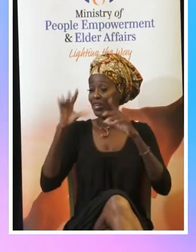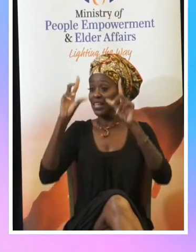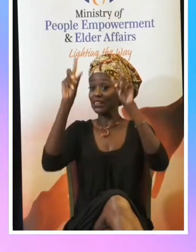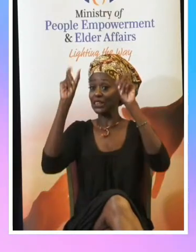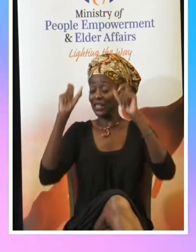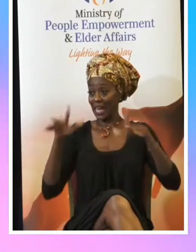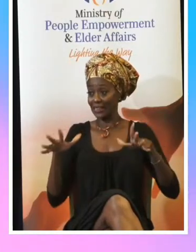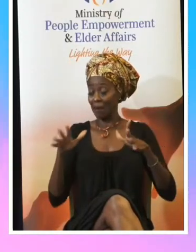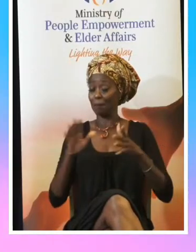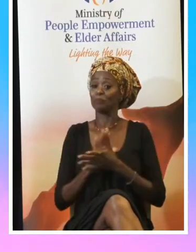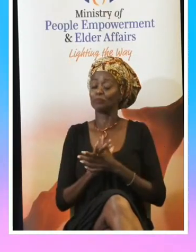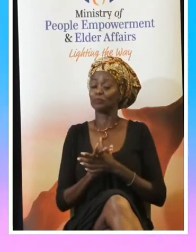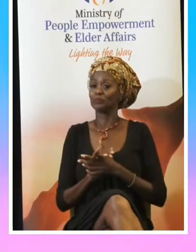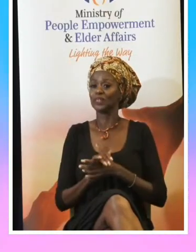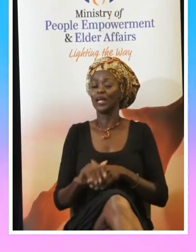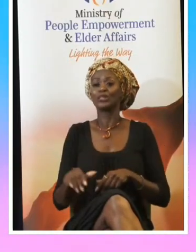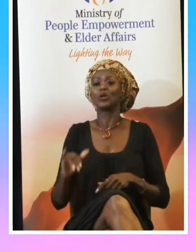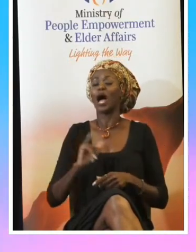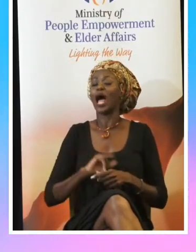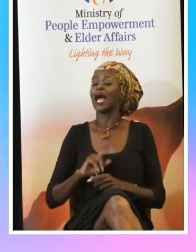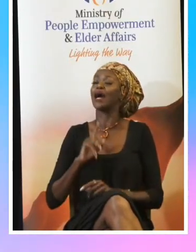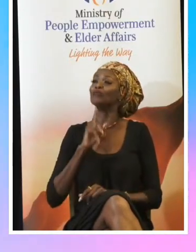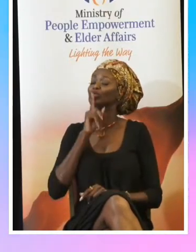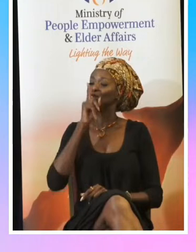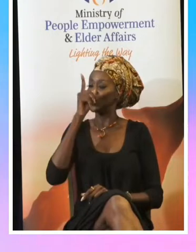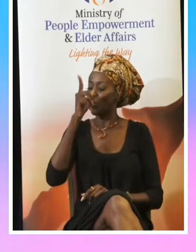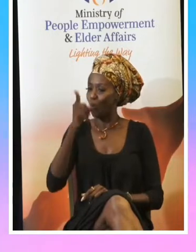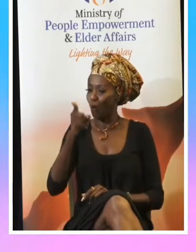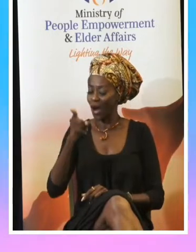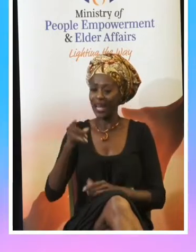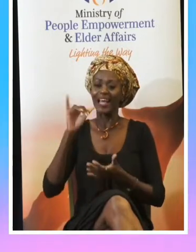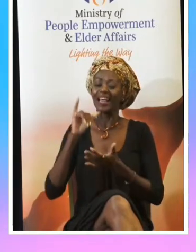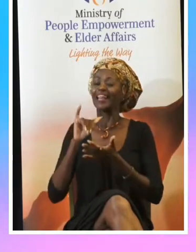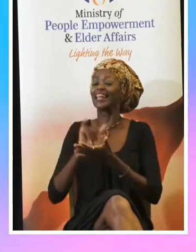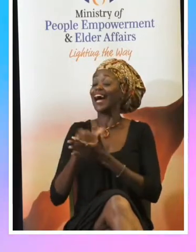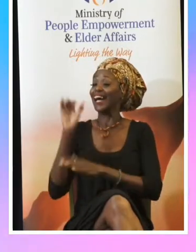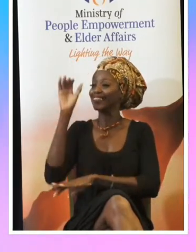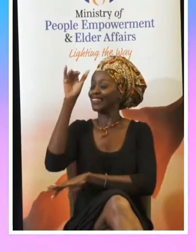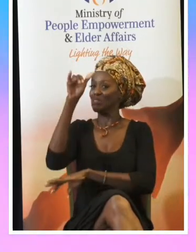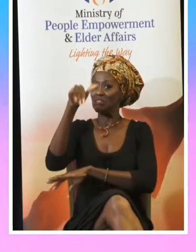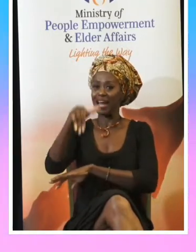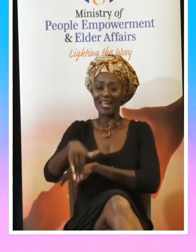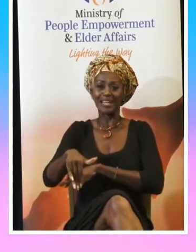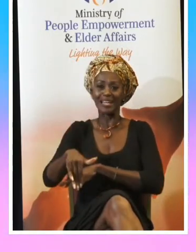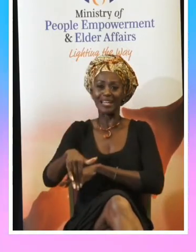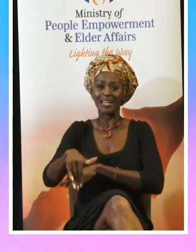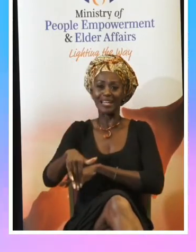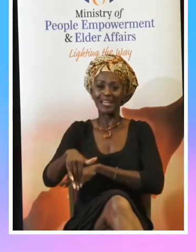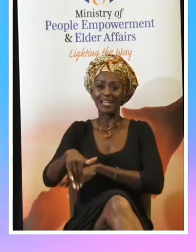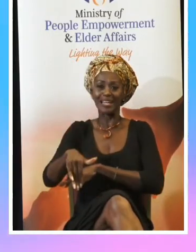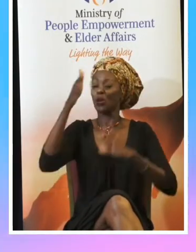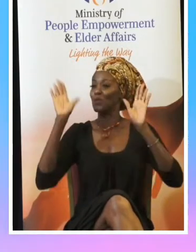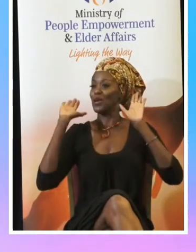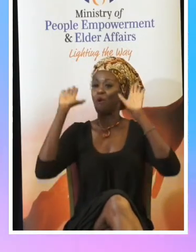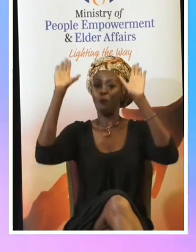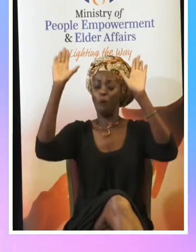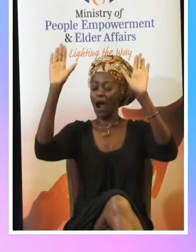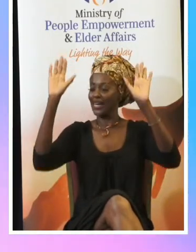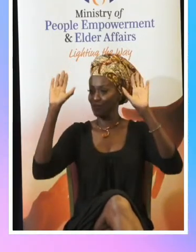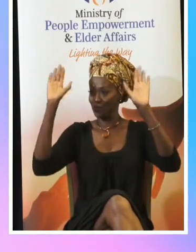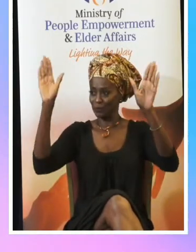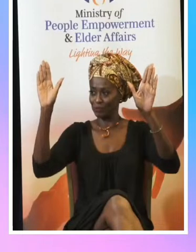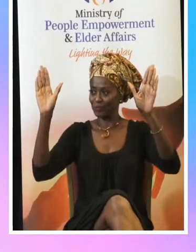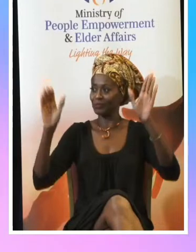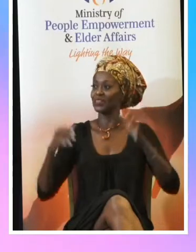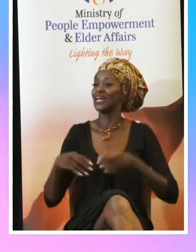I therefore have no doubt that he will live up to all expectations tonight and propel this public lecture